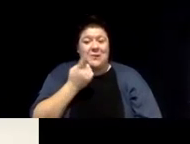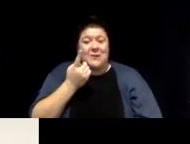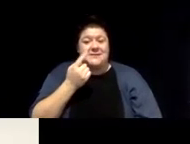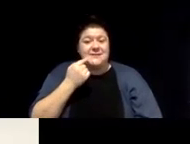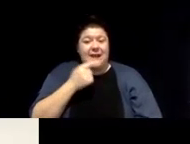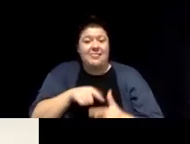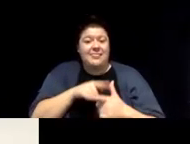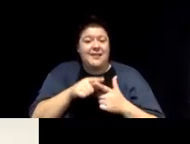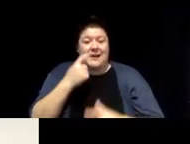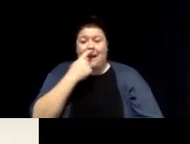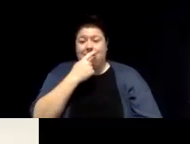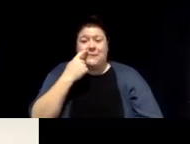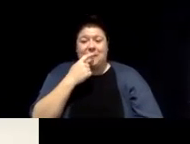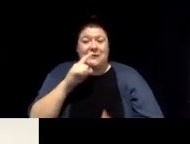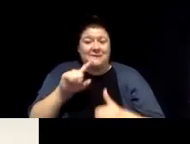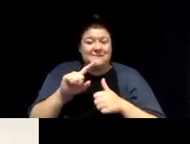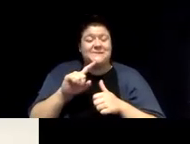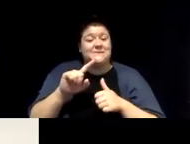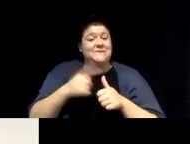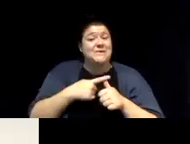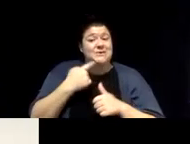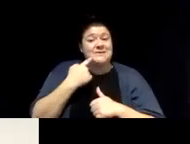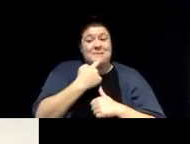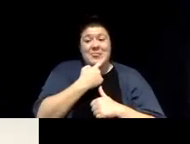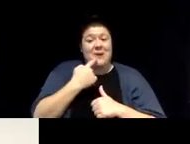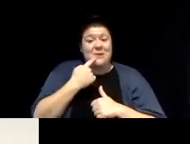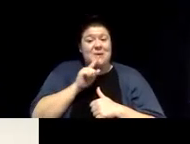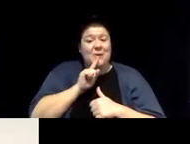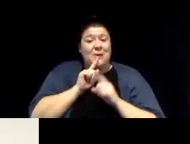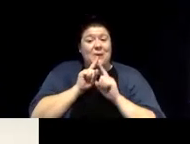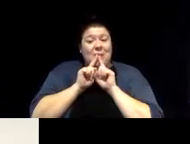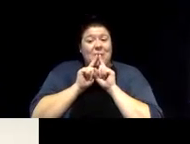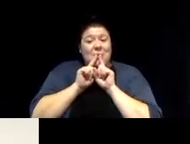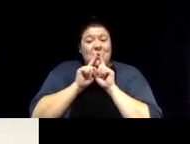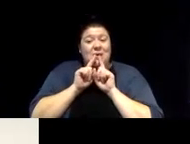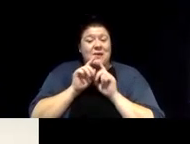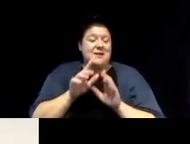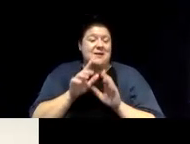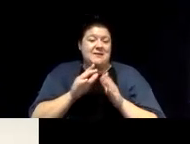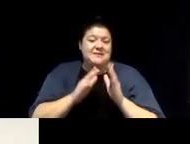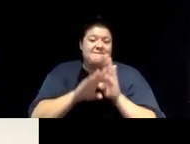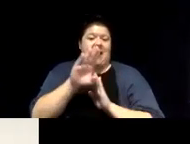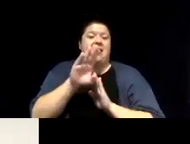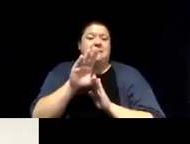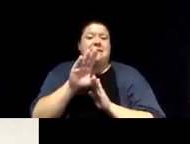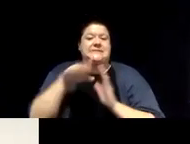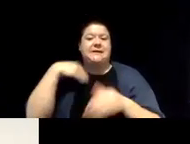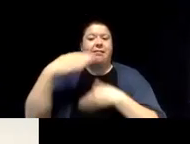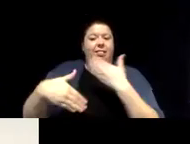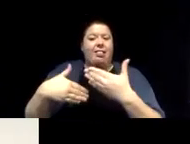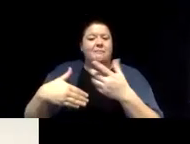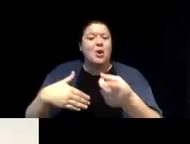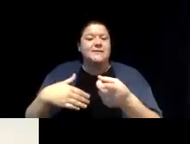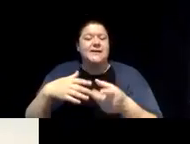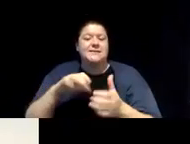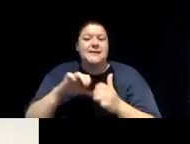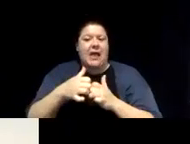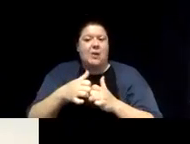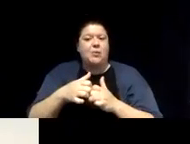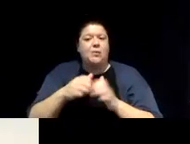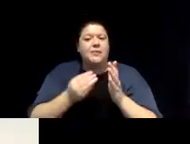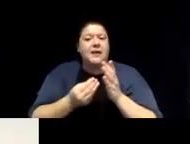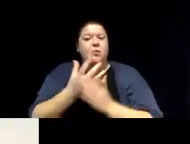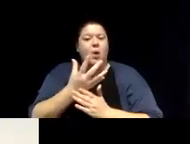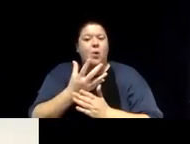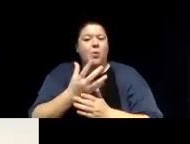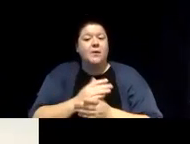two teeth come in, but there's a whole series of development of the teeth as well. So it's important to brush